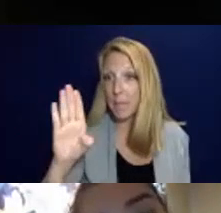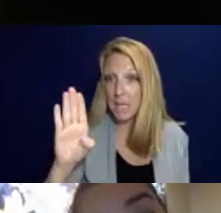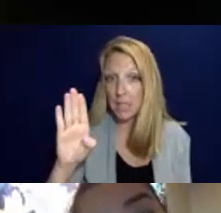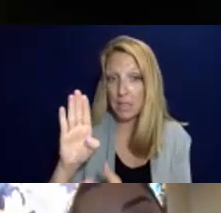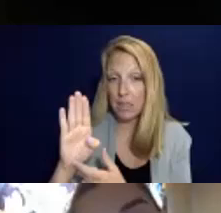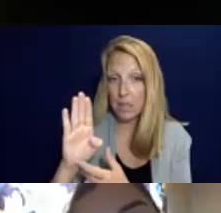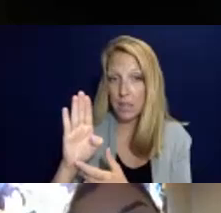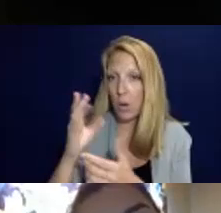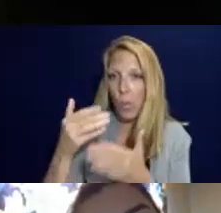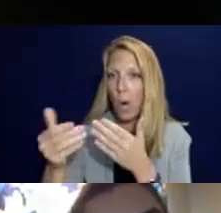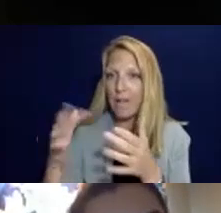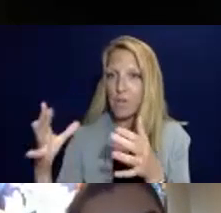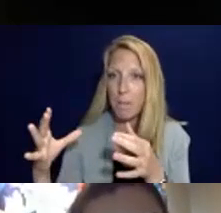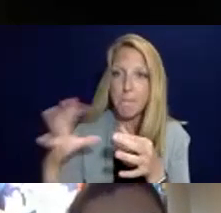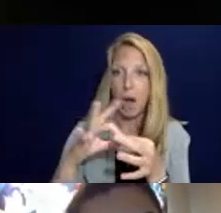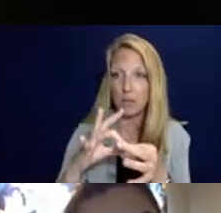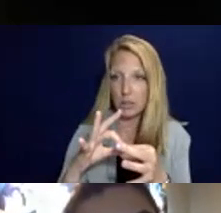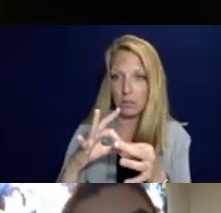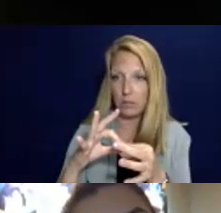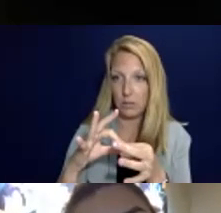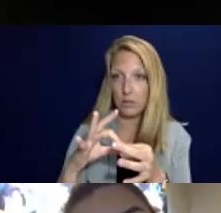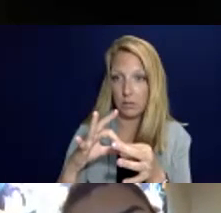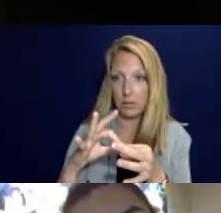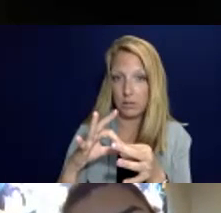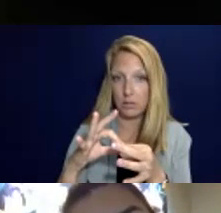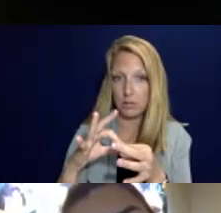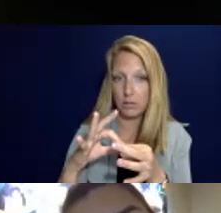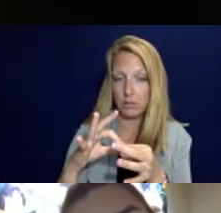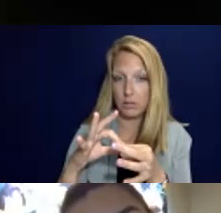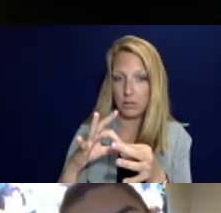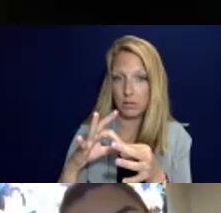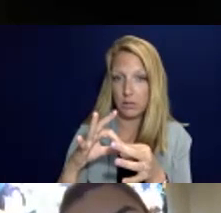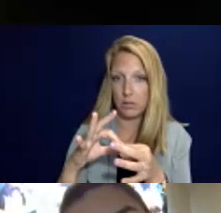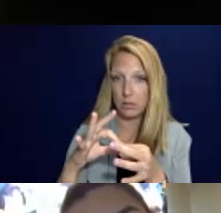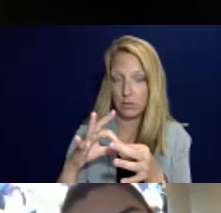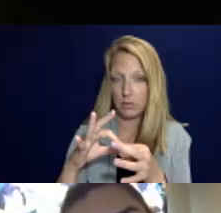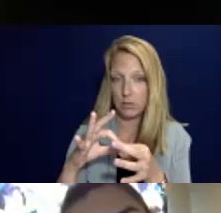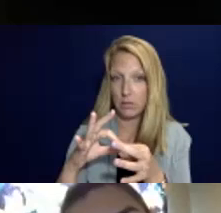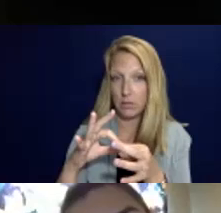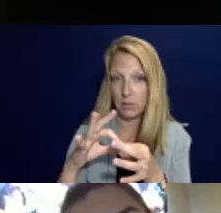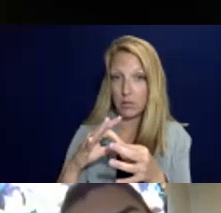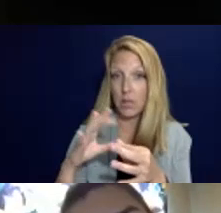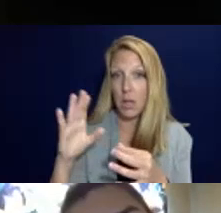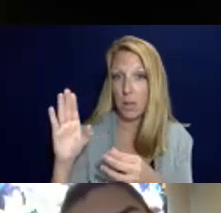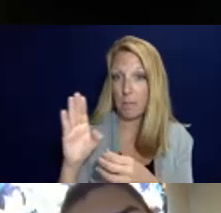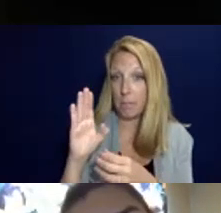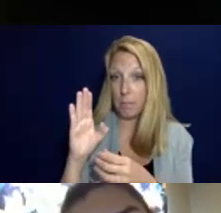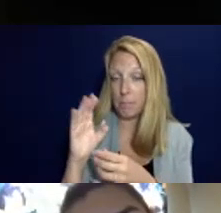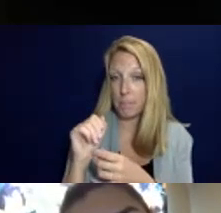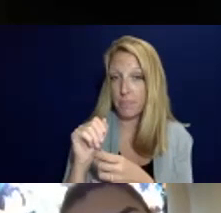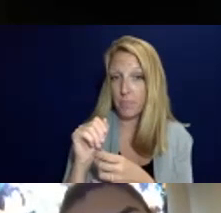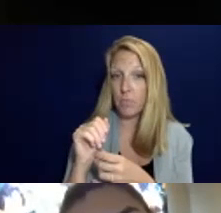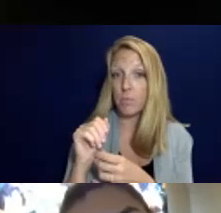is bonded to the central atom. And then E represents any what we call lone pair